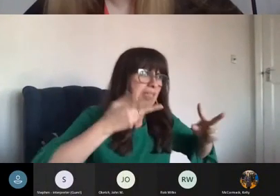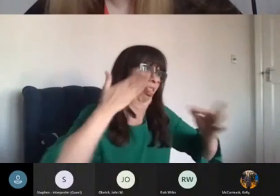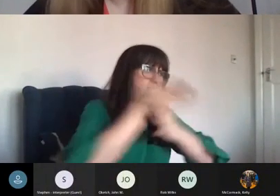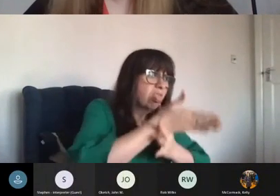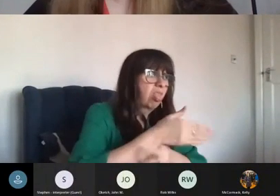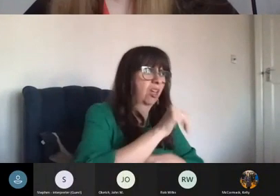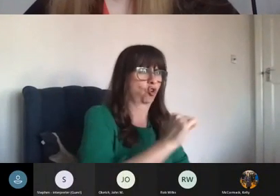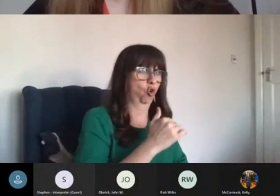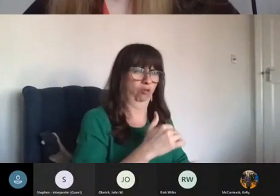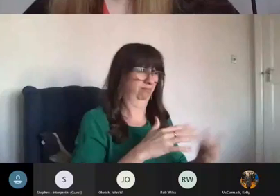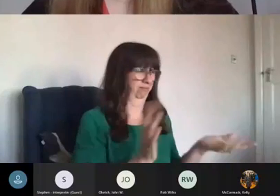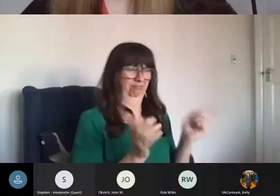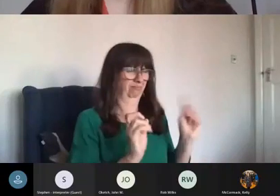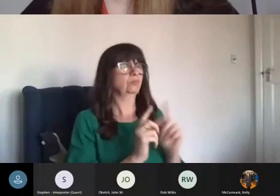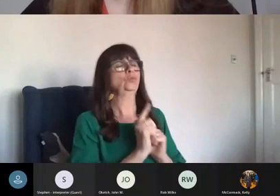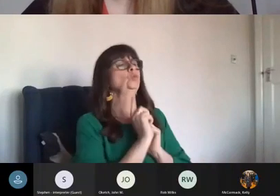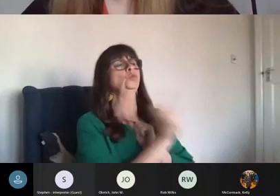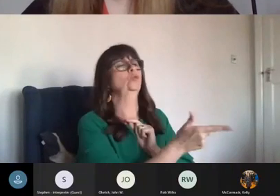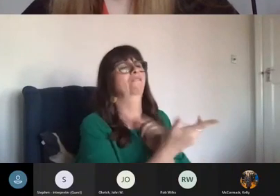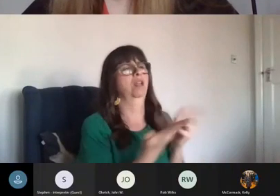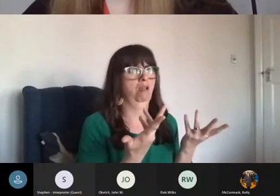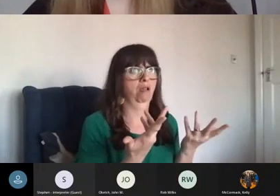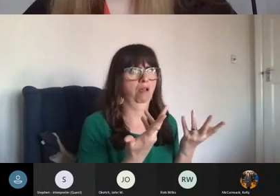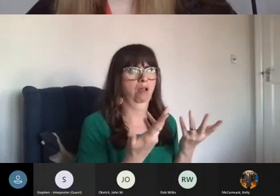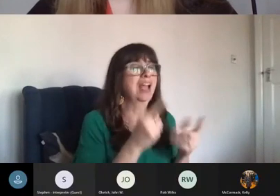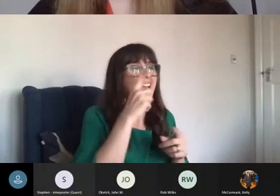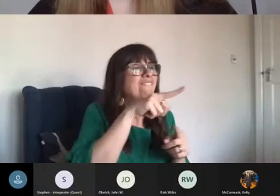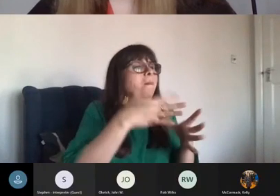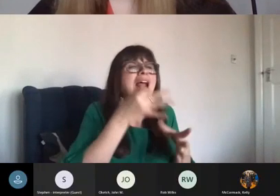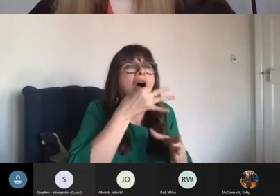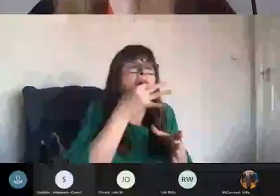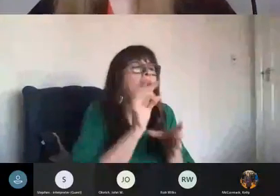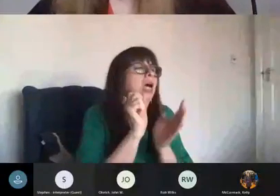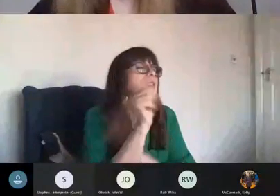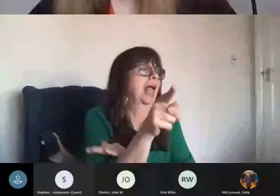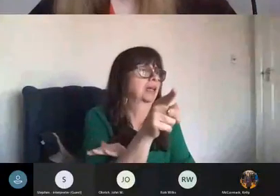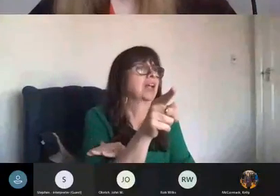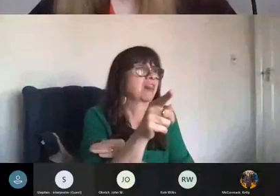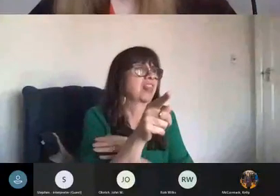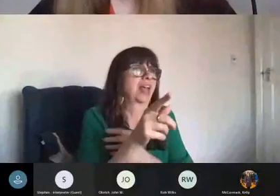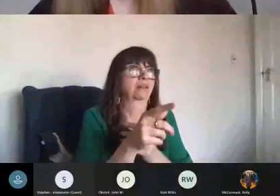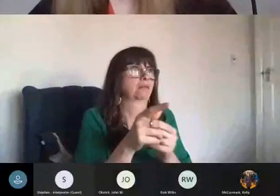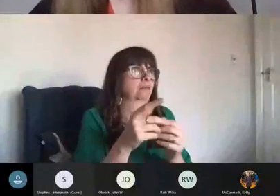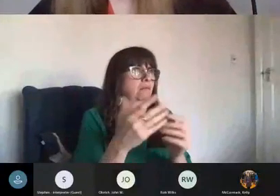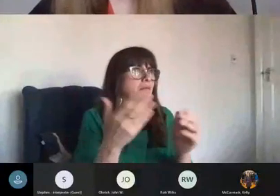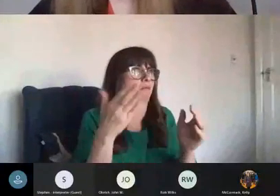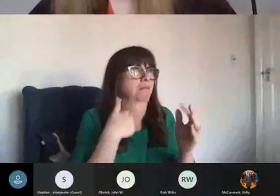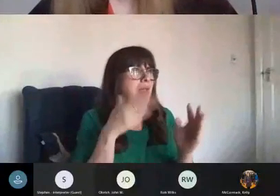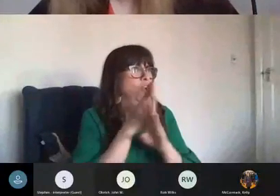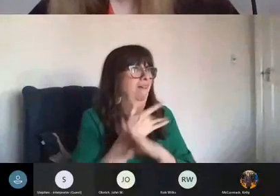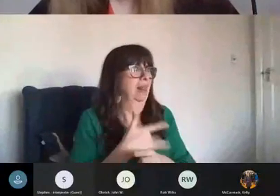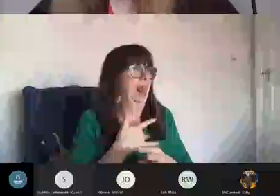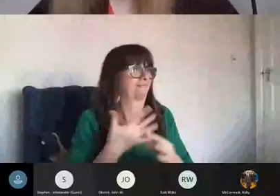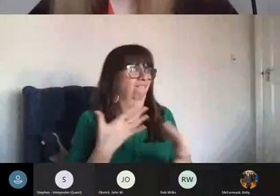you like DTC testing for yourself for recreational reasons? No. So what they did, they defined the